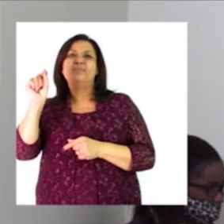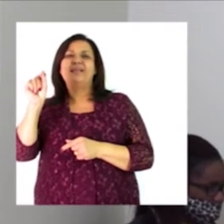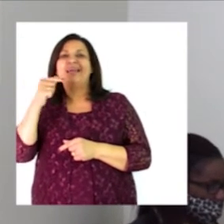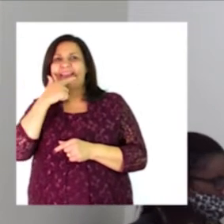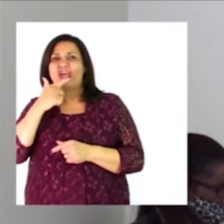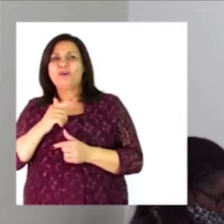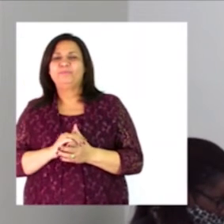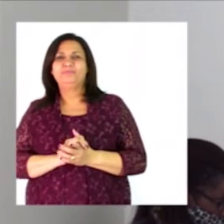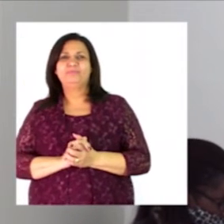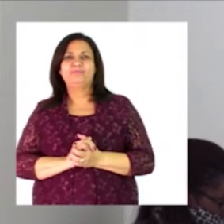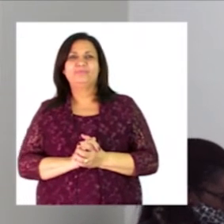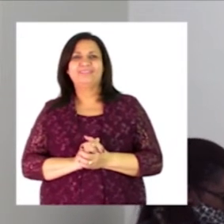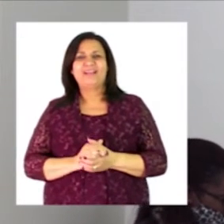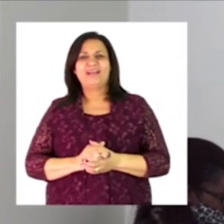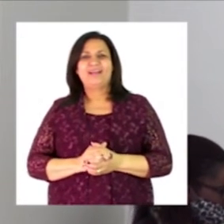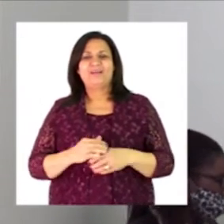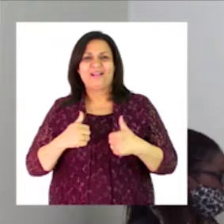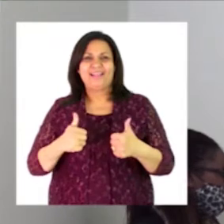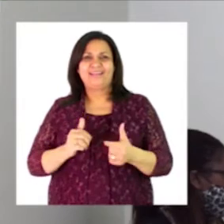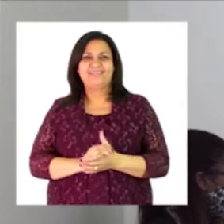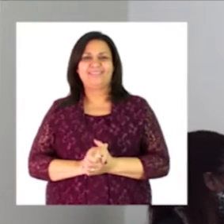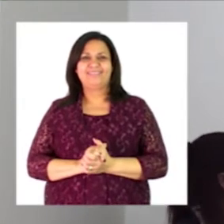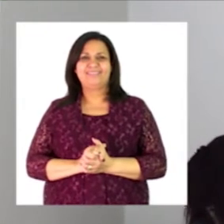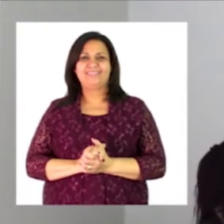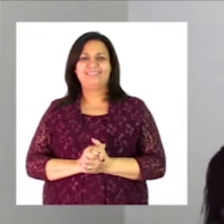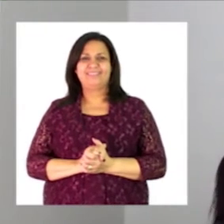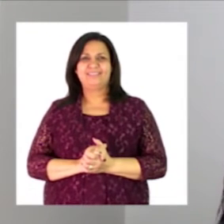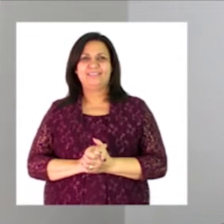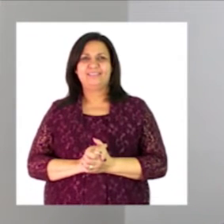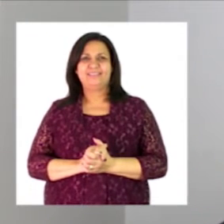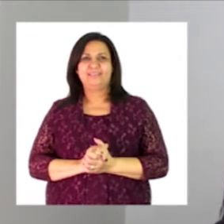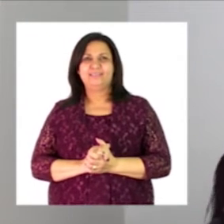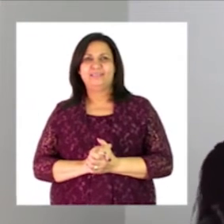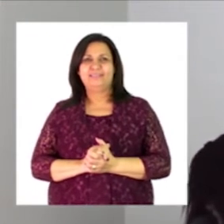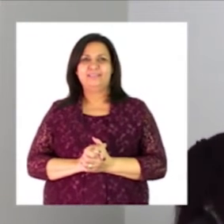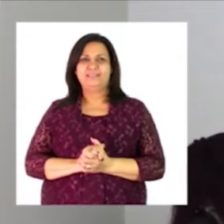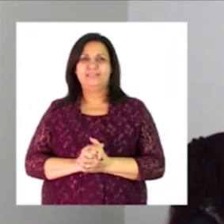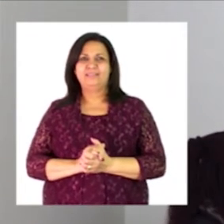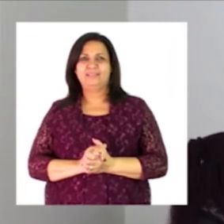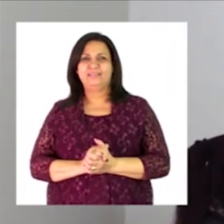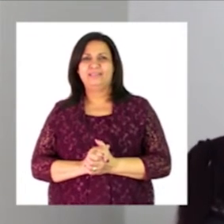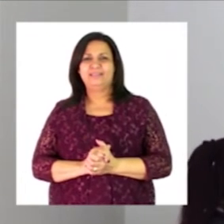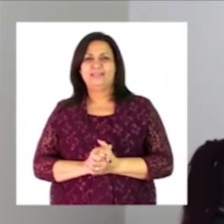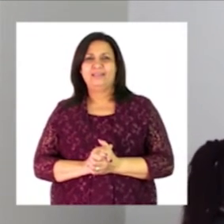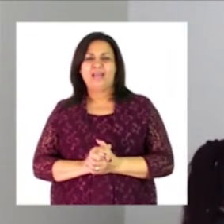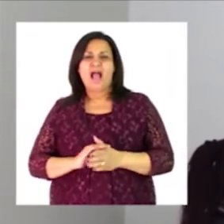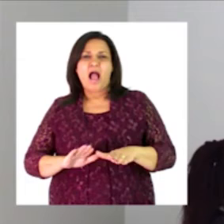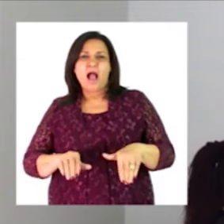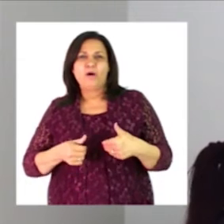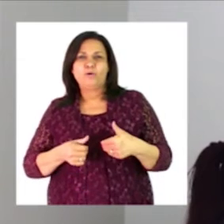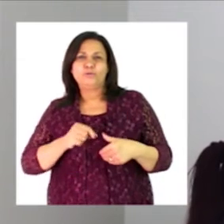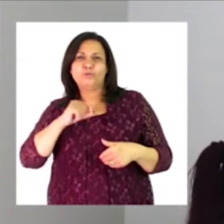very much. Well done. Well done, my friend. I will also show you how we write